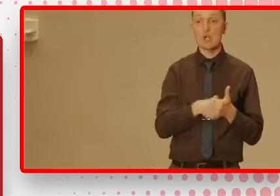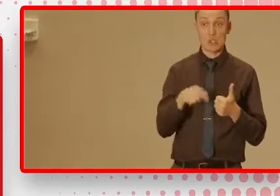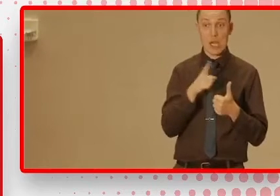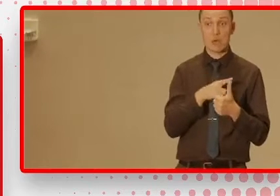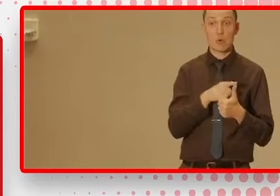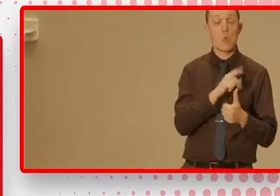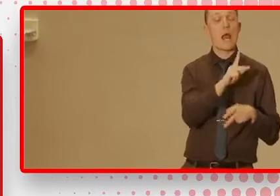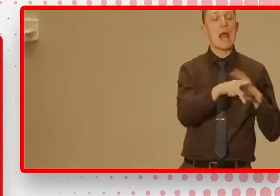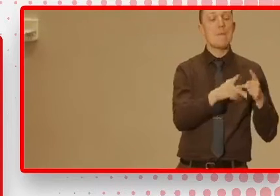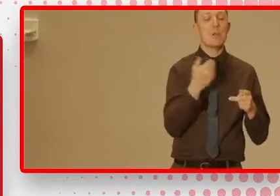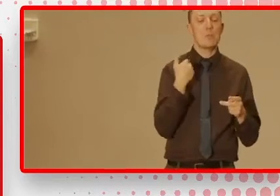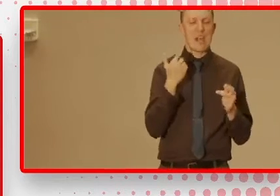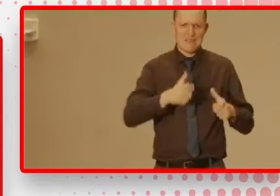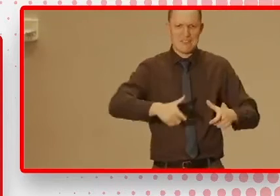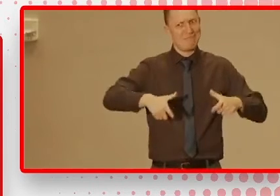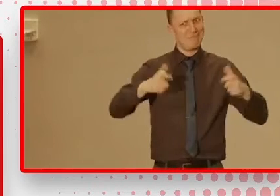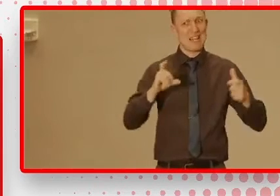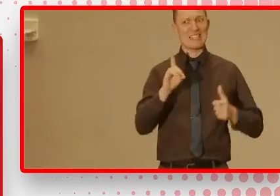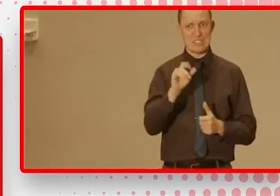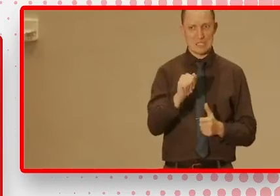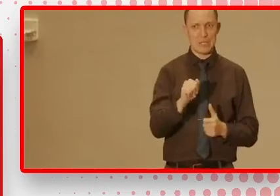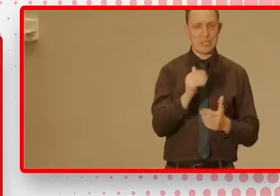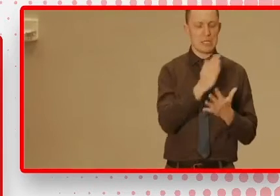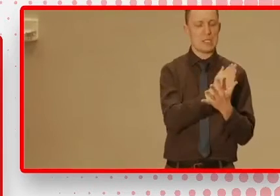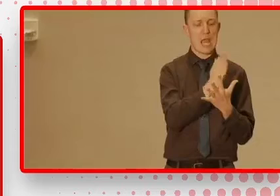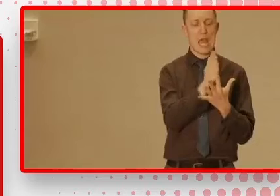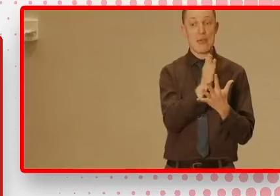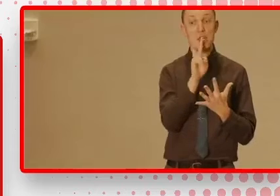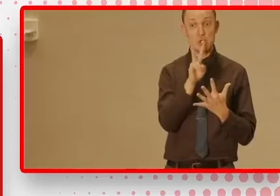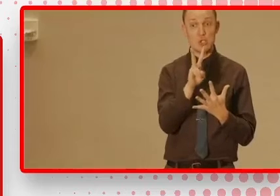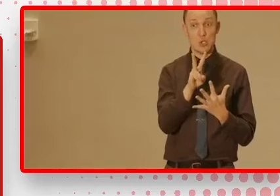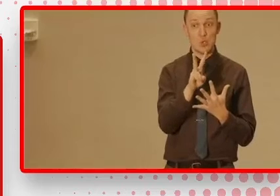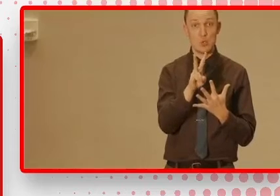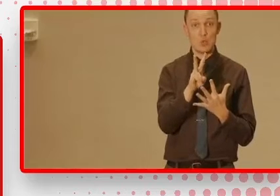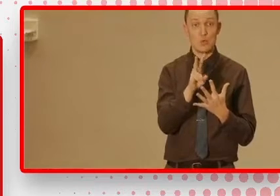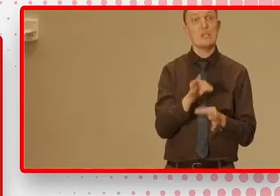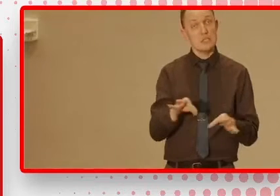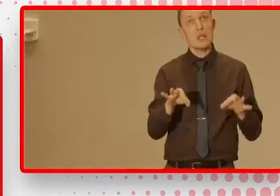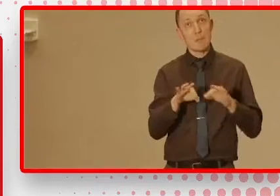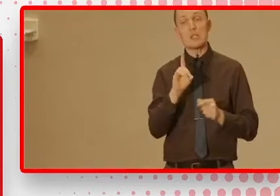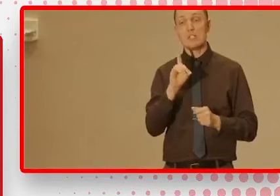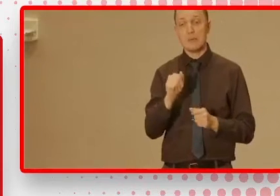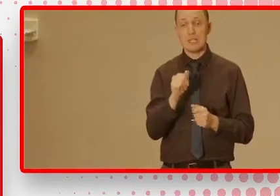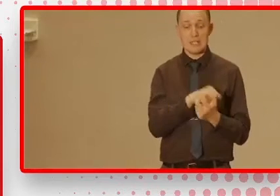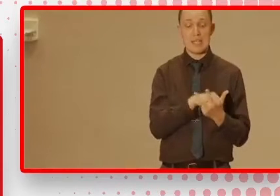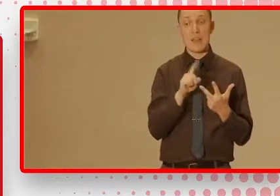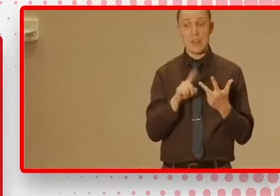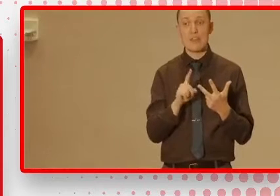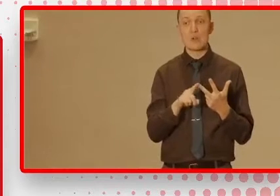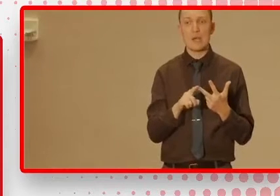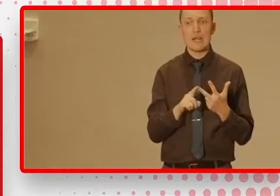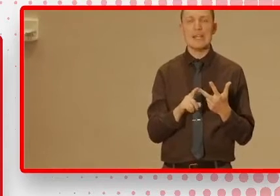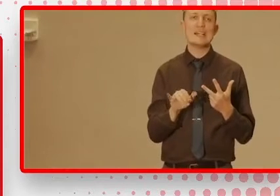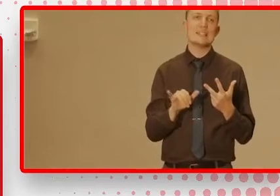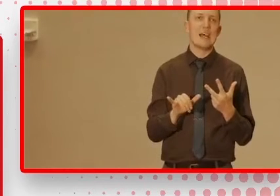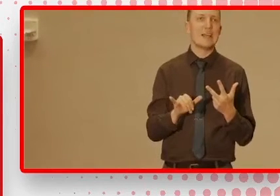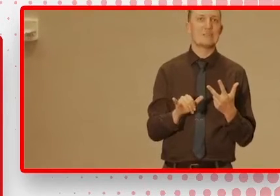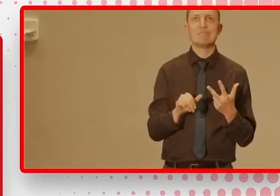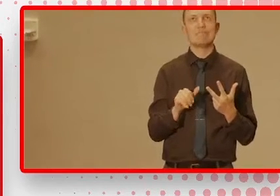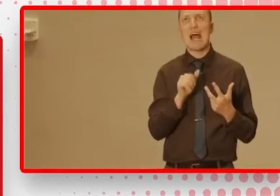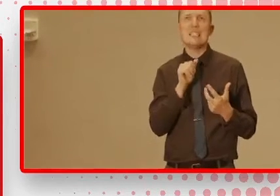significant disabilities, and then category 2 is significant disabilities, and then category 3 is basically